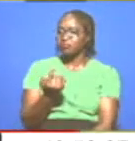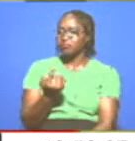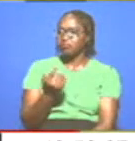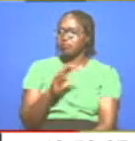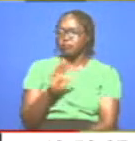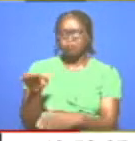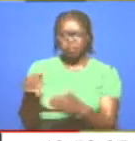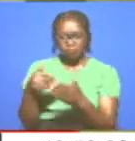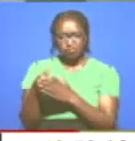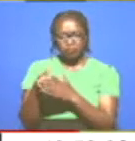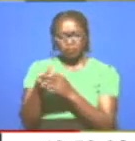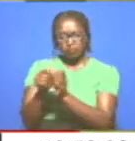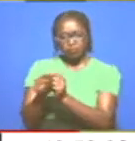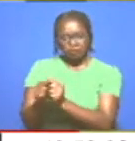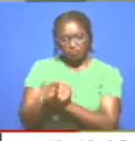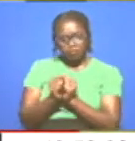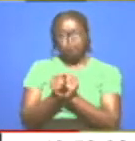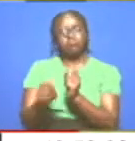together, we'll achieve